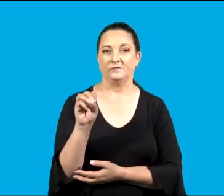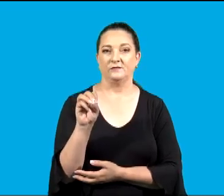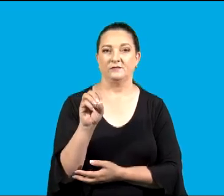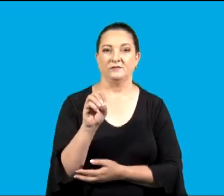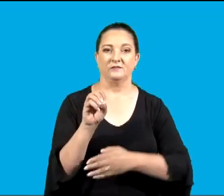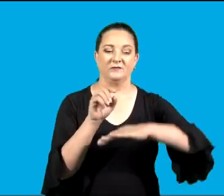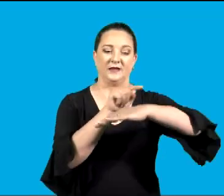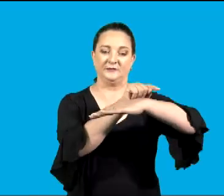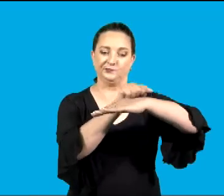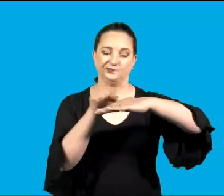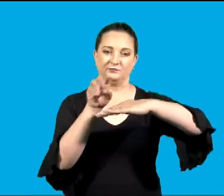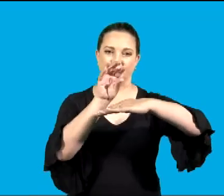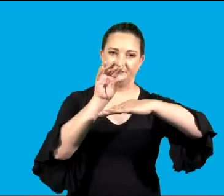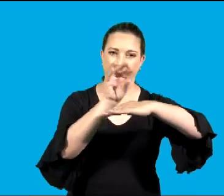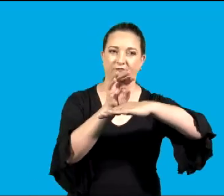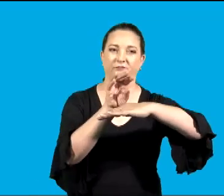2,982,900.